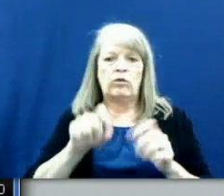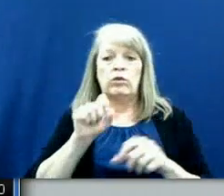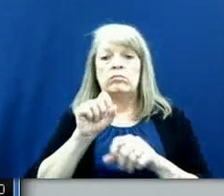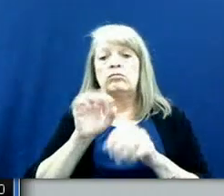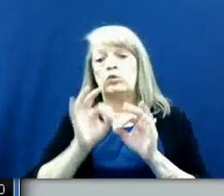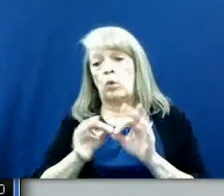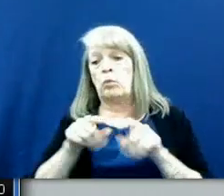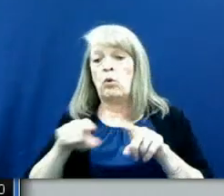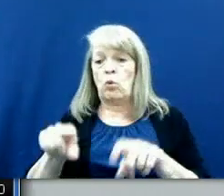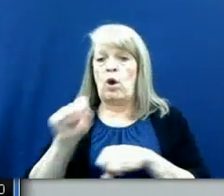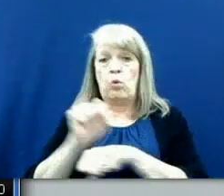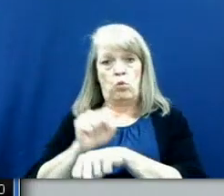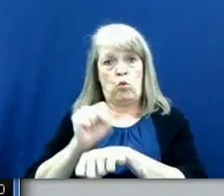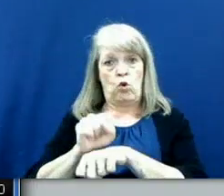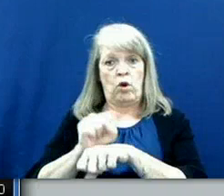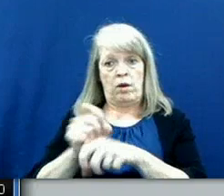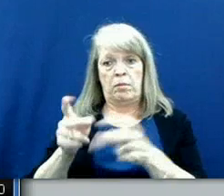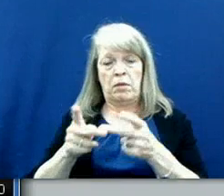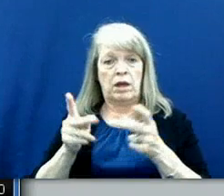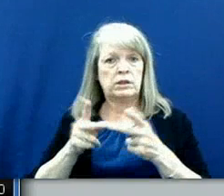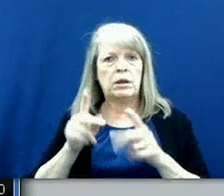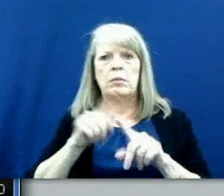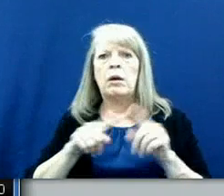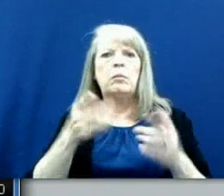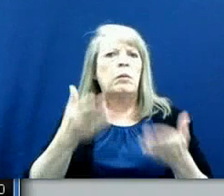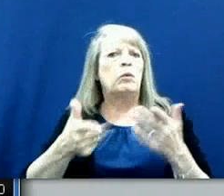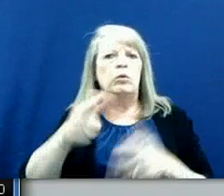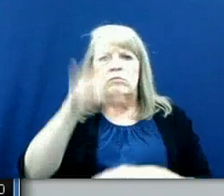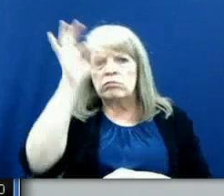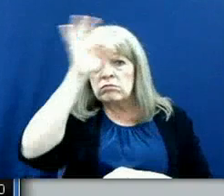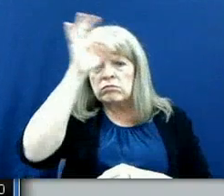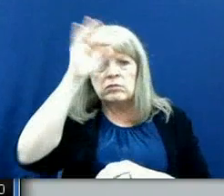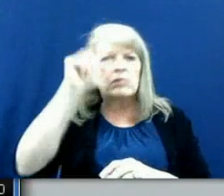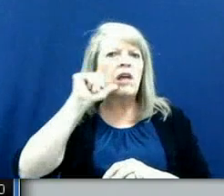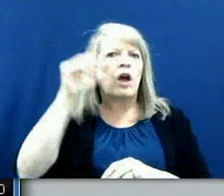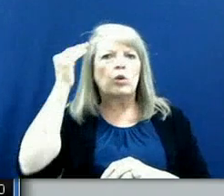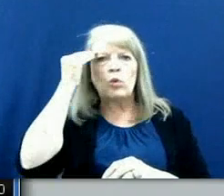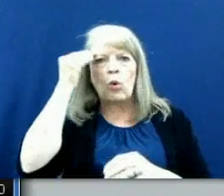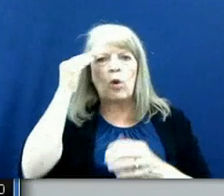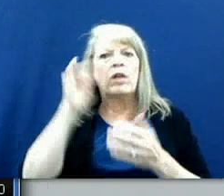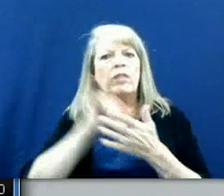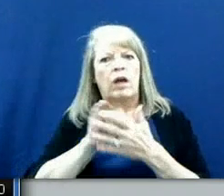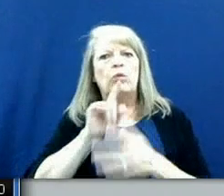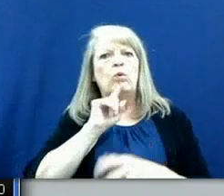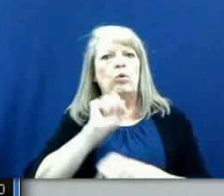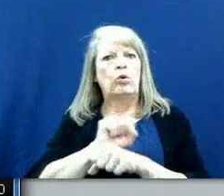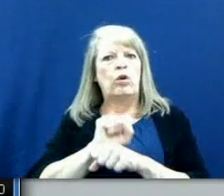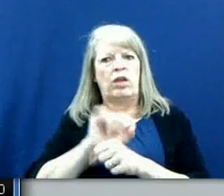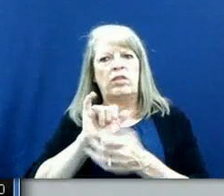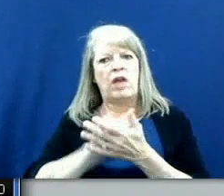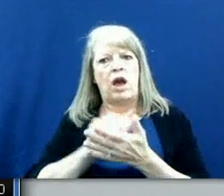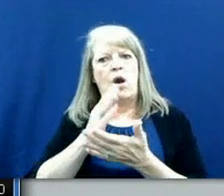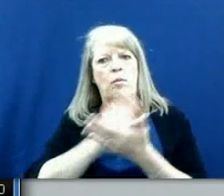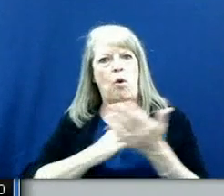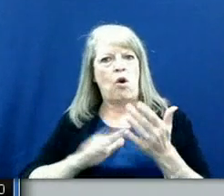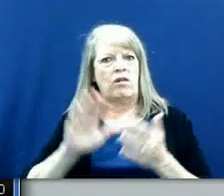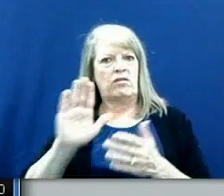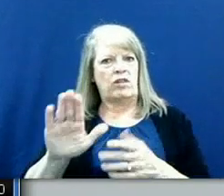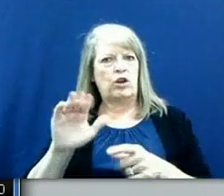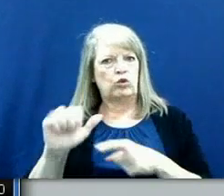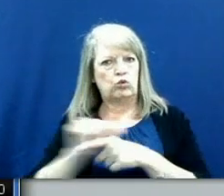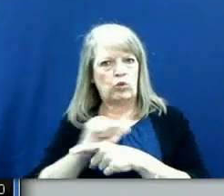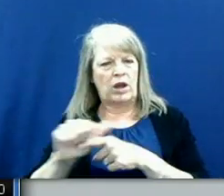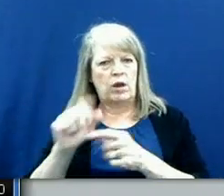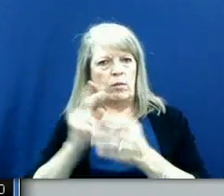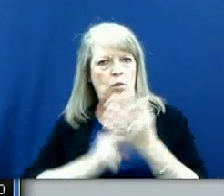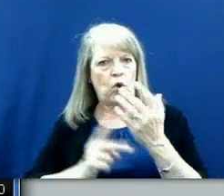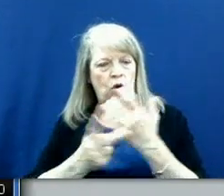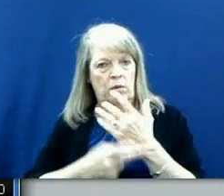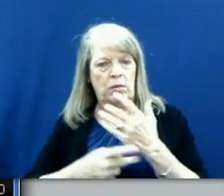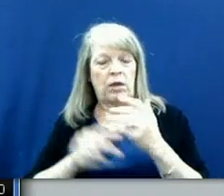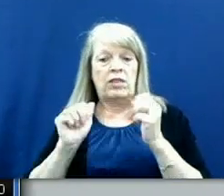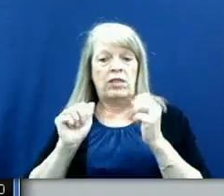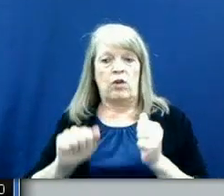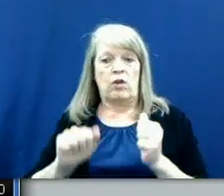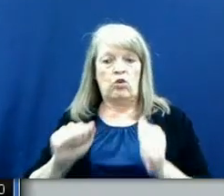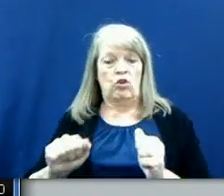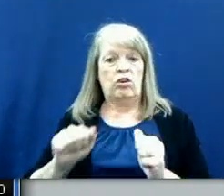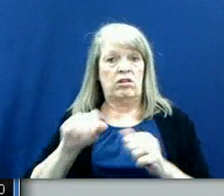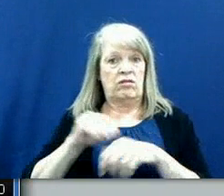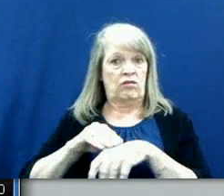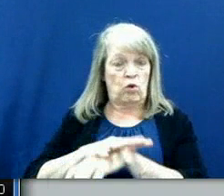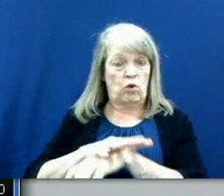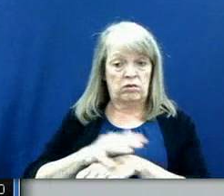environment. You might not even know that, in fact, this is part of a training program which may determine if this